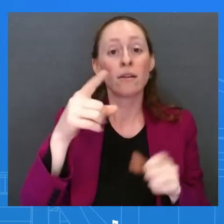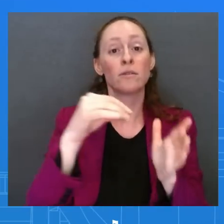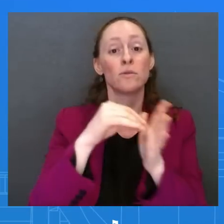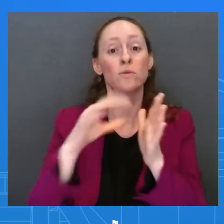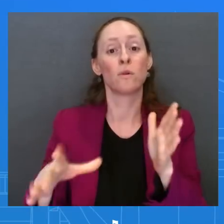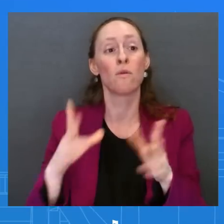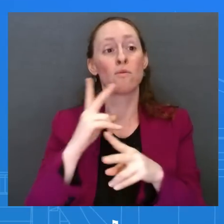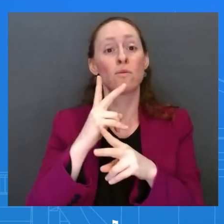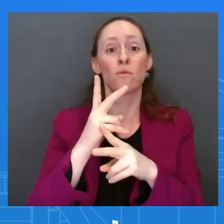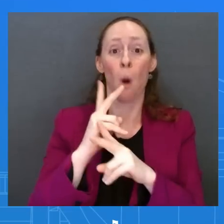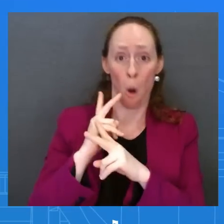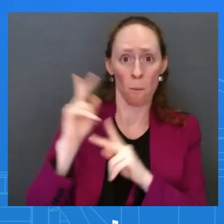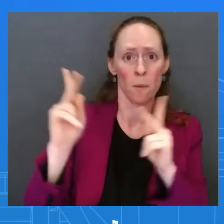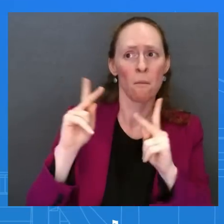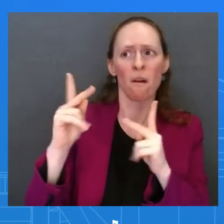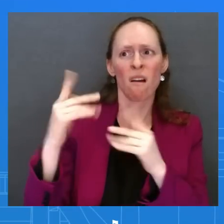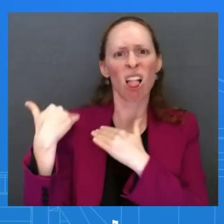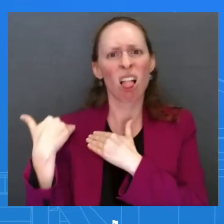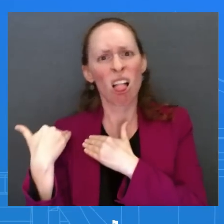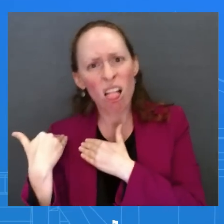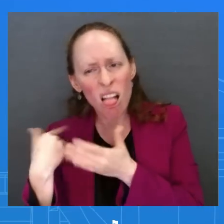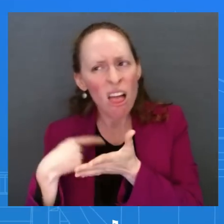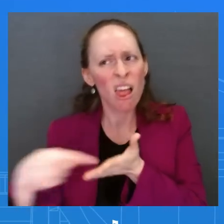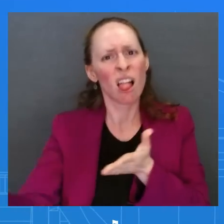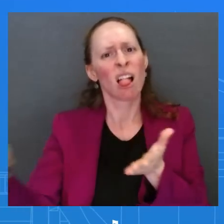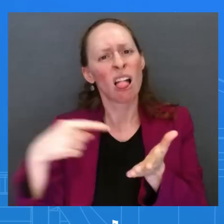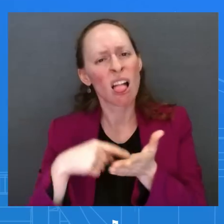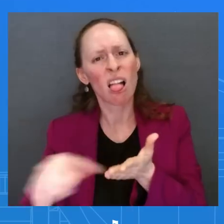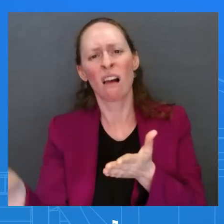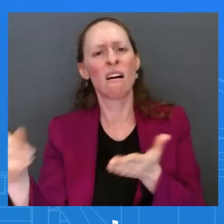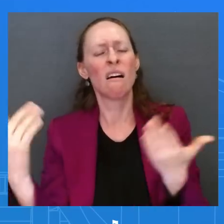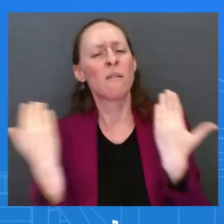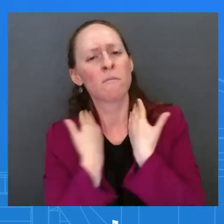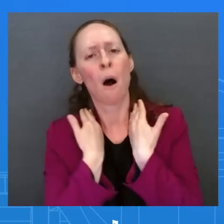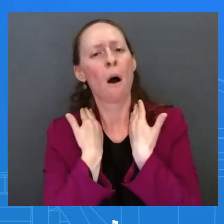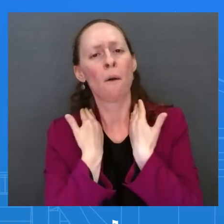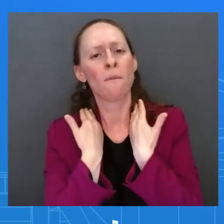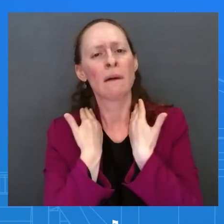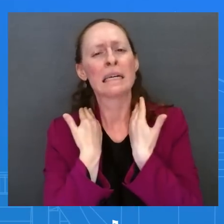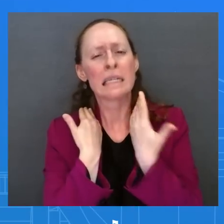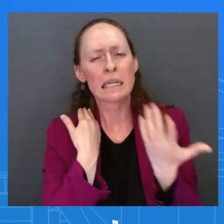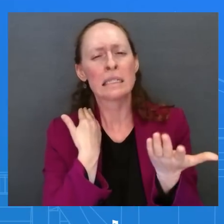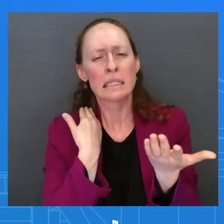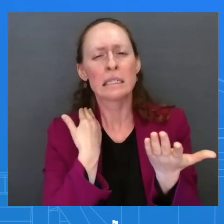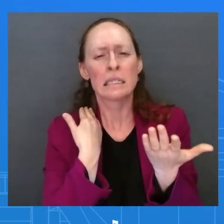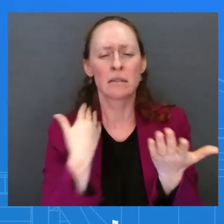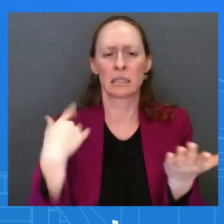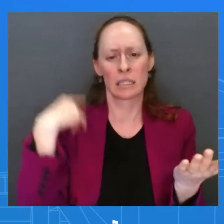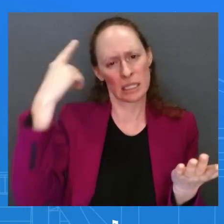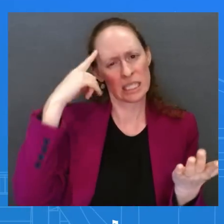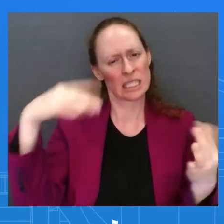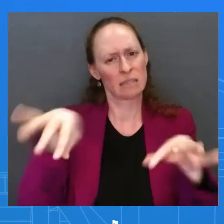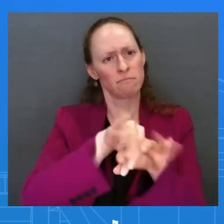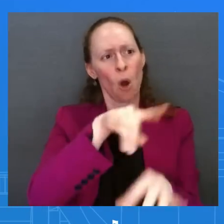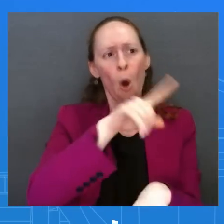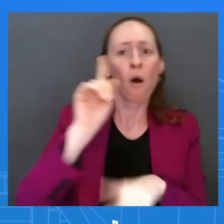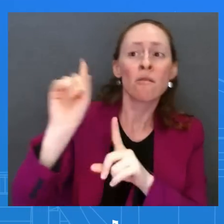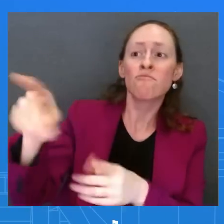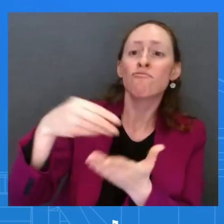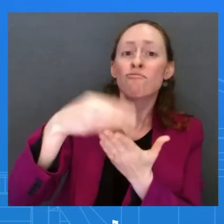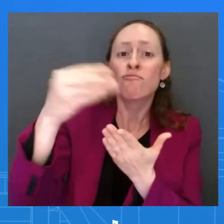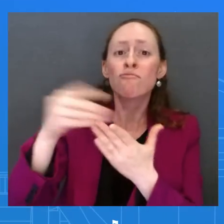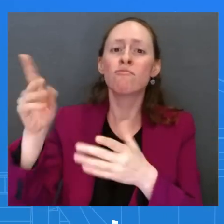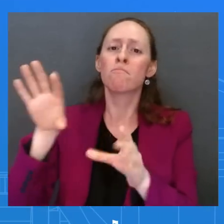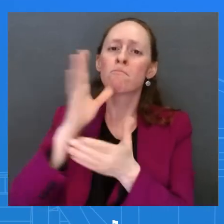think it's part of that economic policy agenda to make sure that we are not leaving anybody behind, but also building an